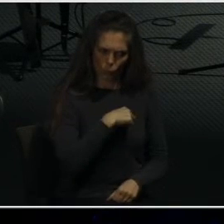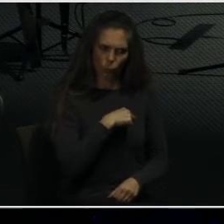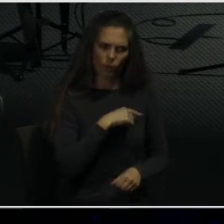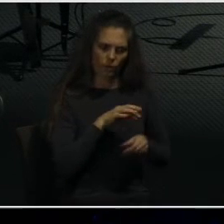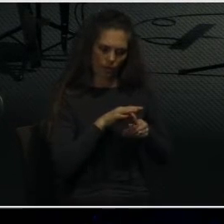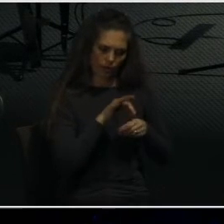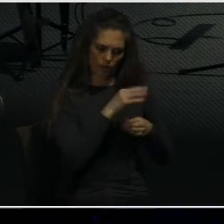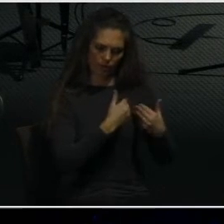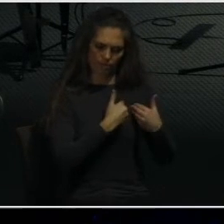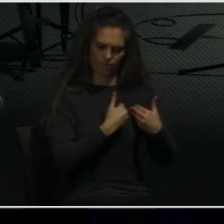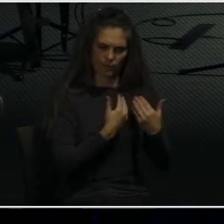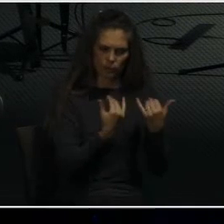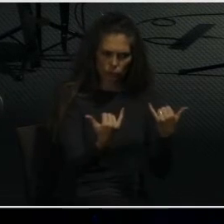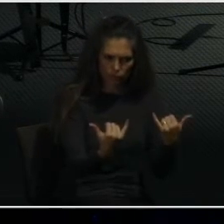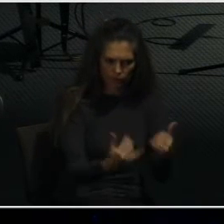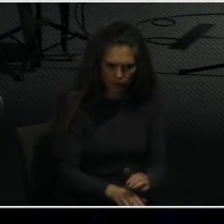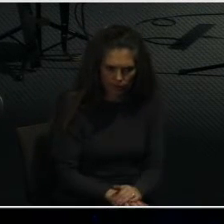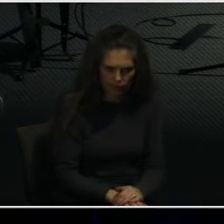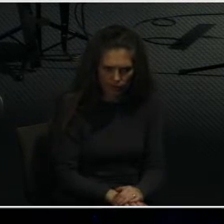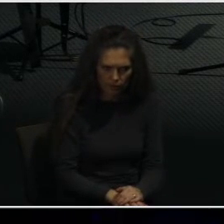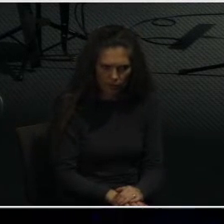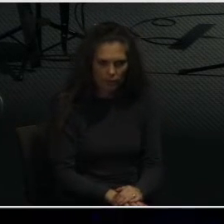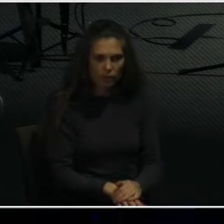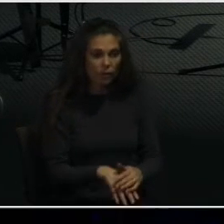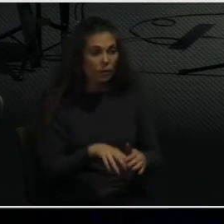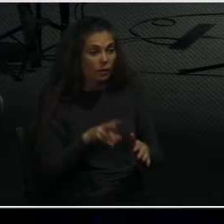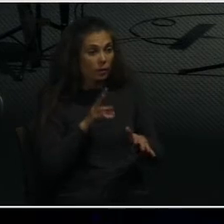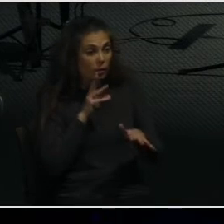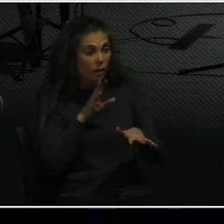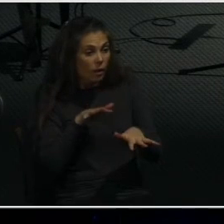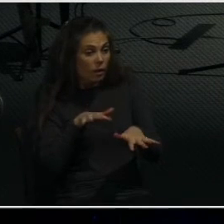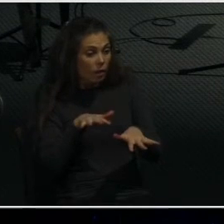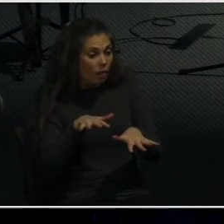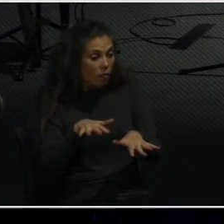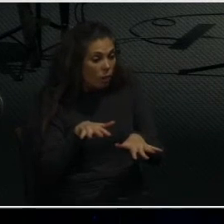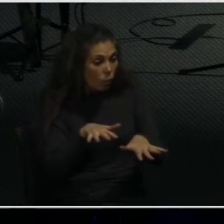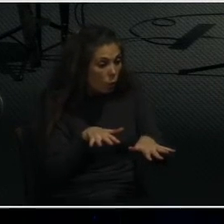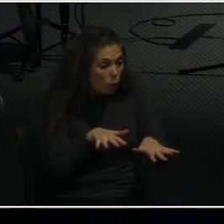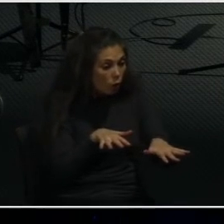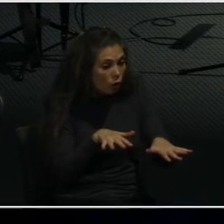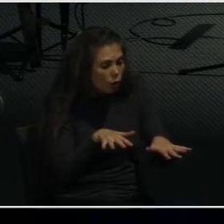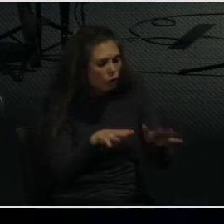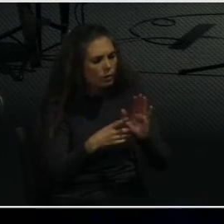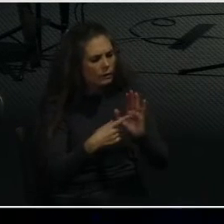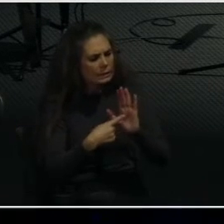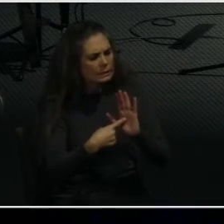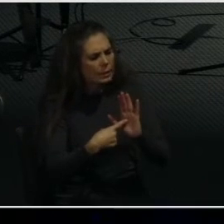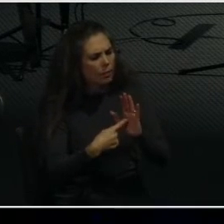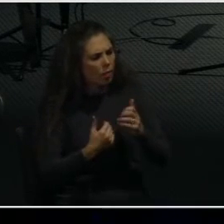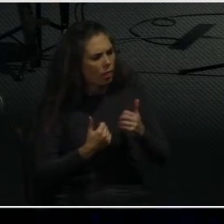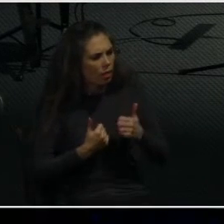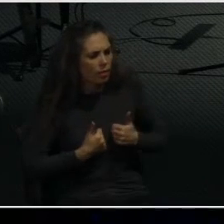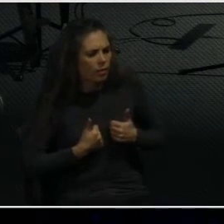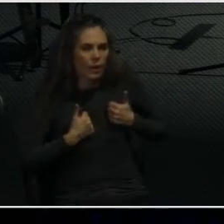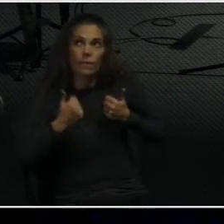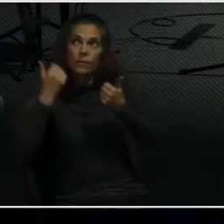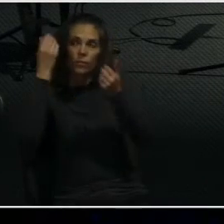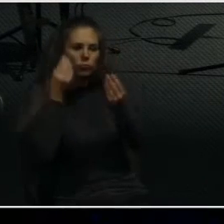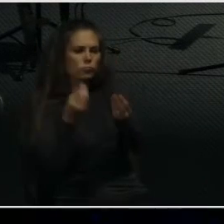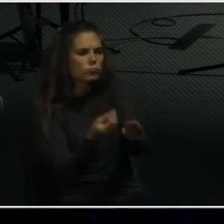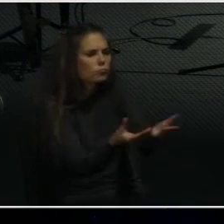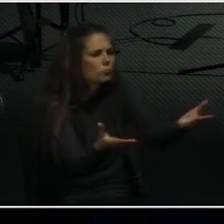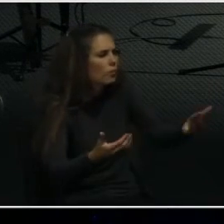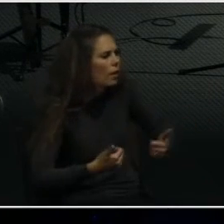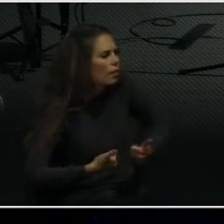water symbolizes the life and healing and restoration that God brings to his